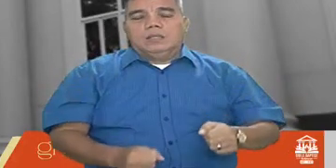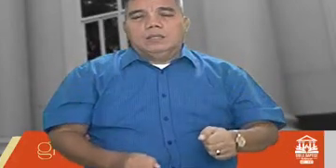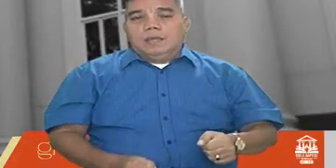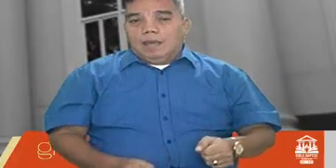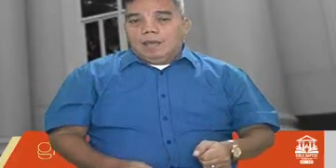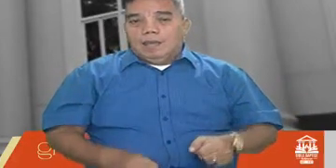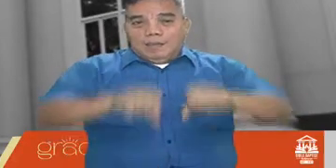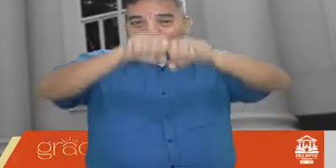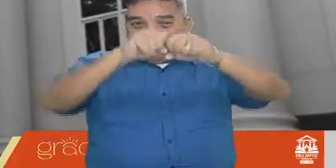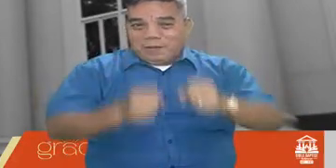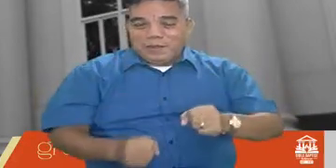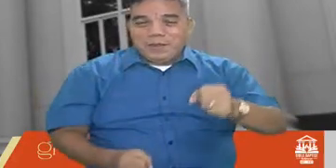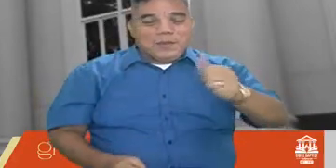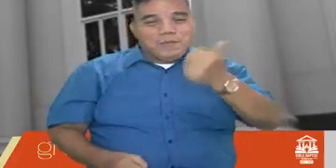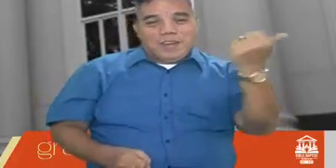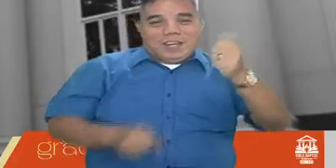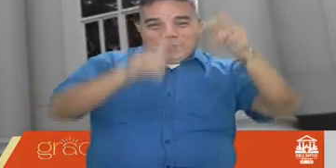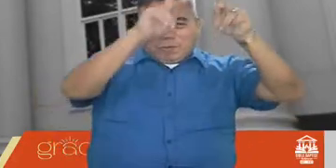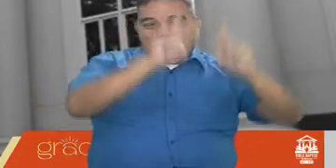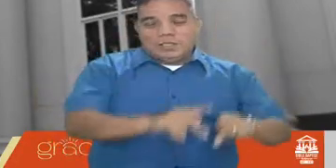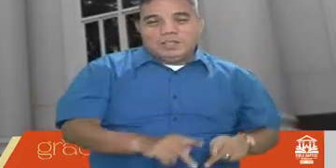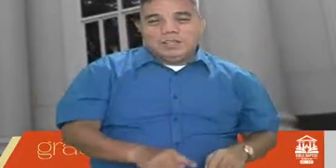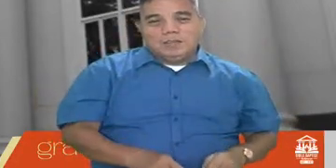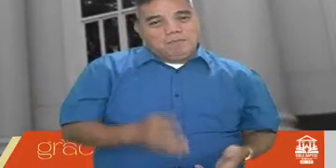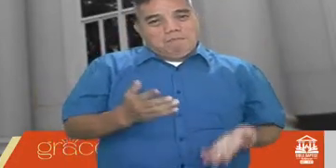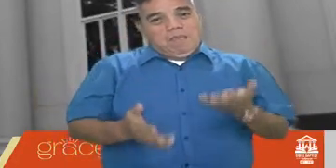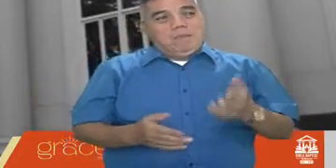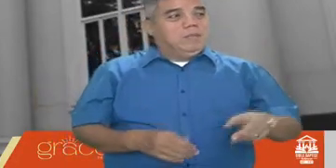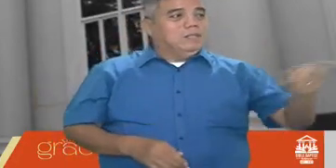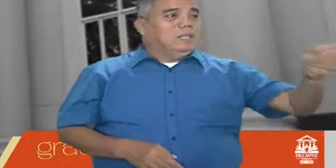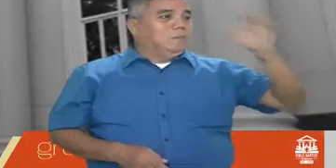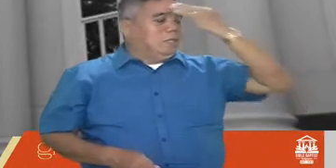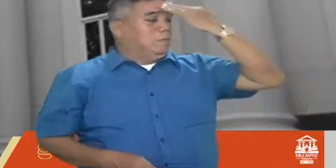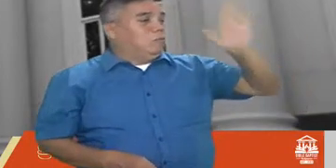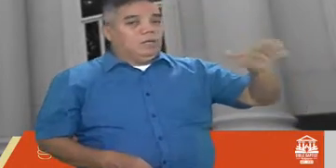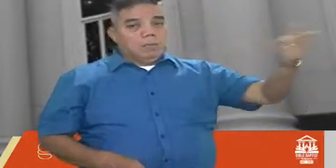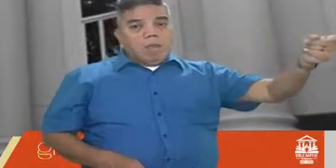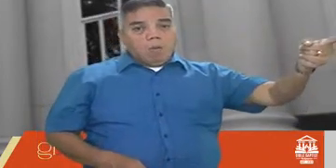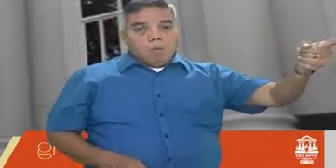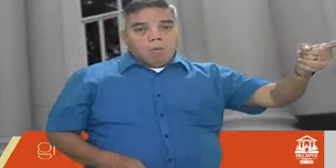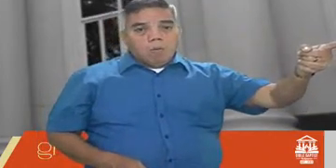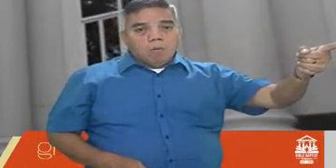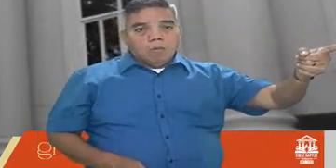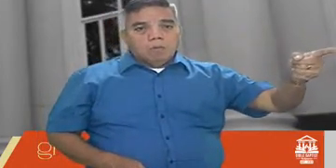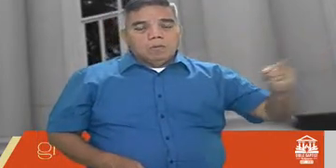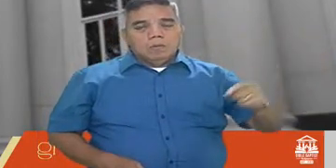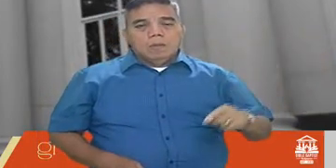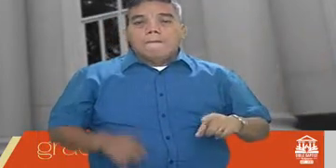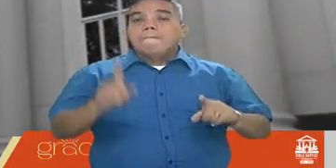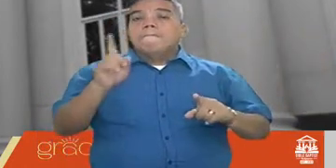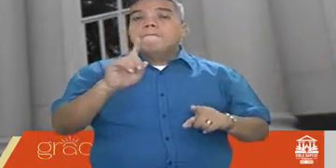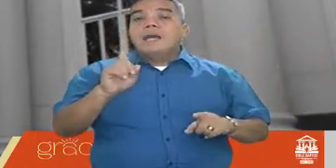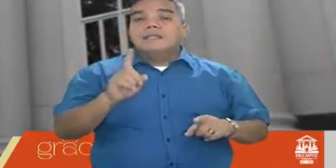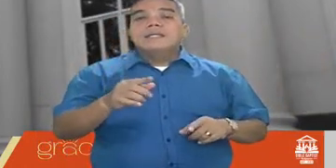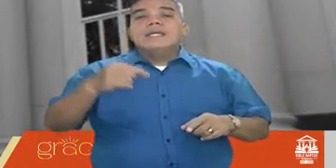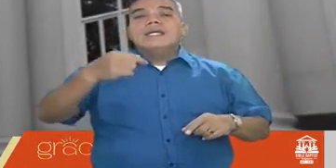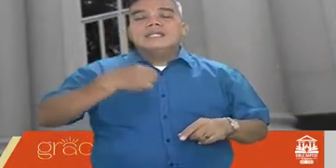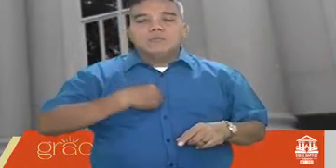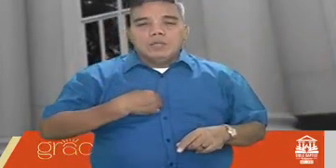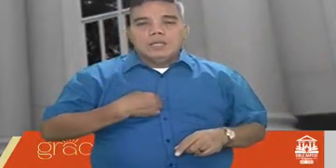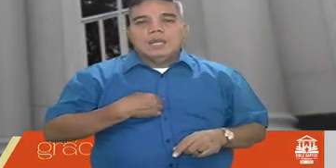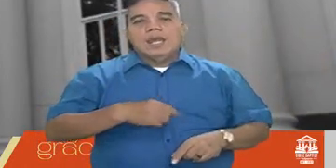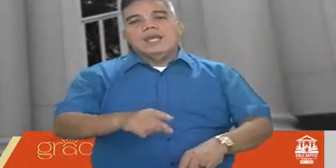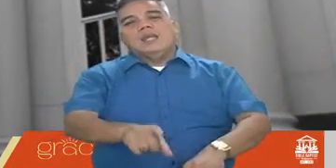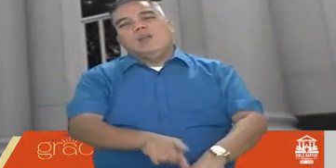You agree with me? It will not damage the person. Probably he is not even aware of it. But it will have